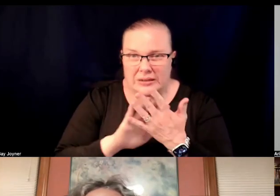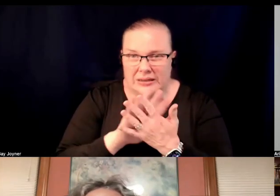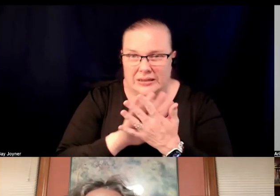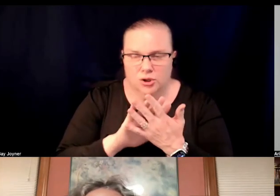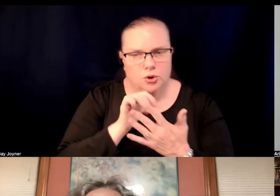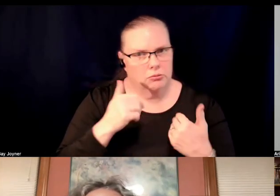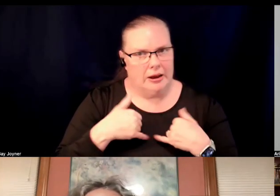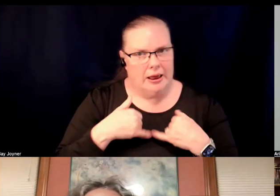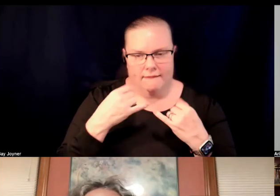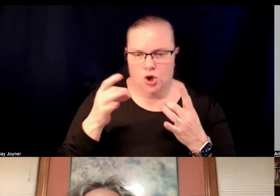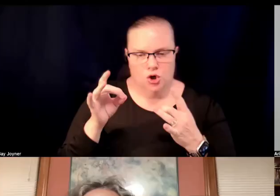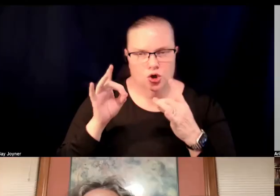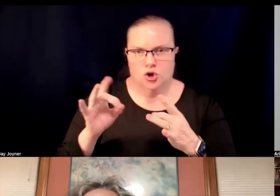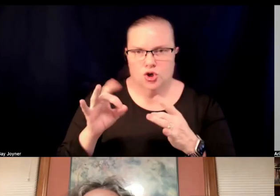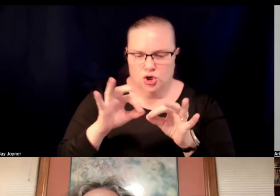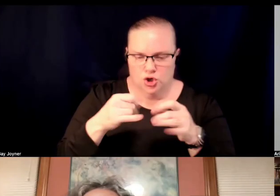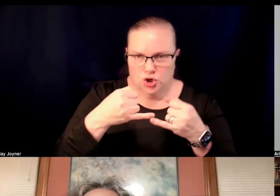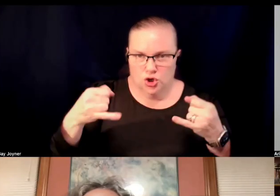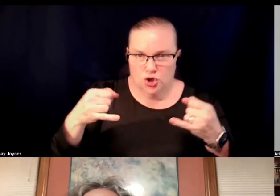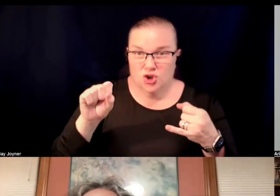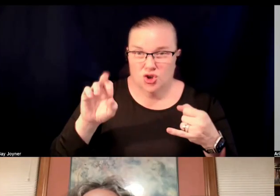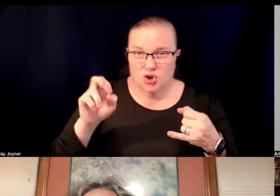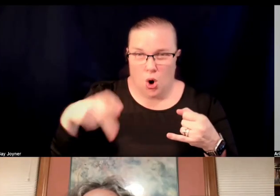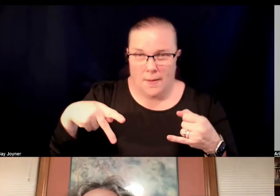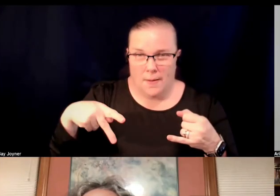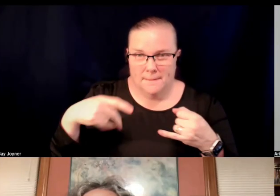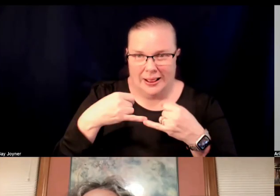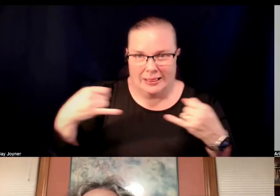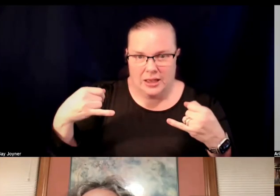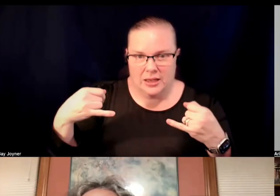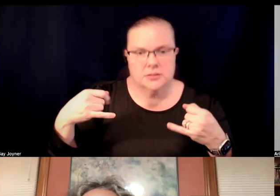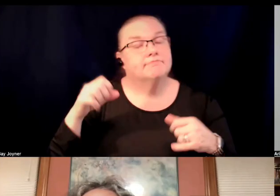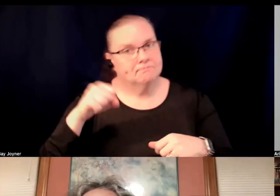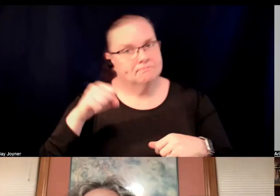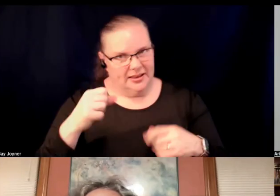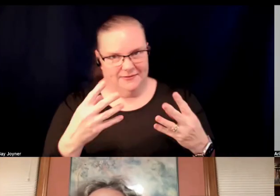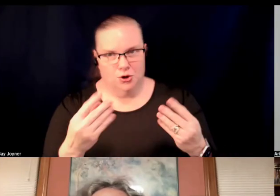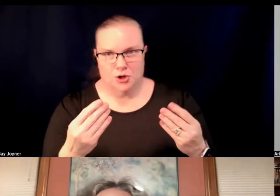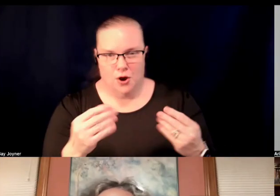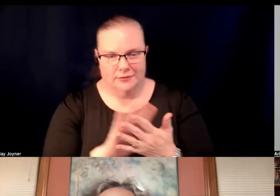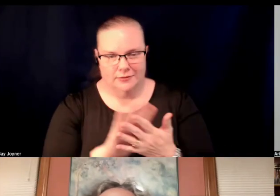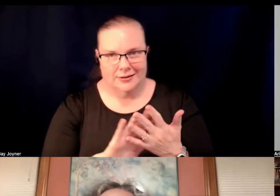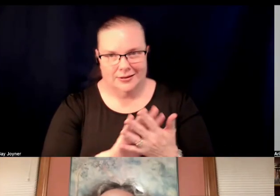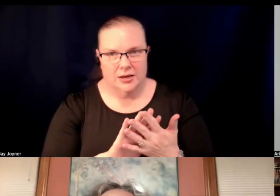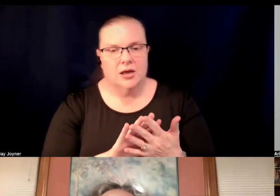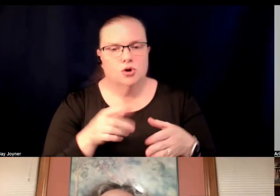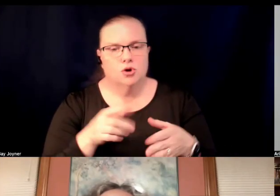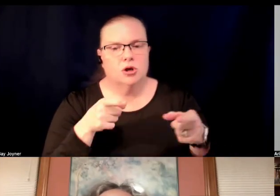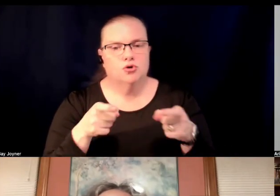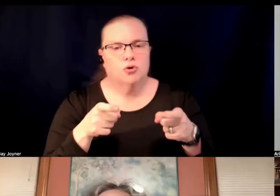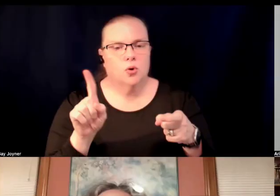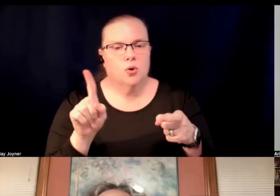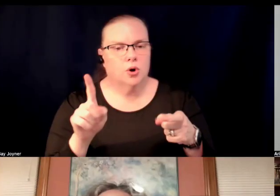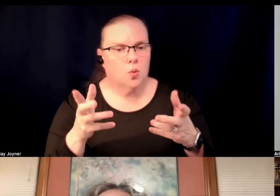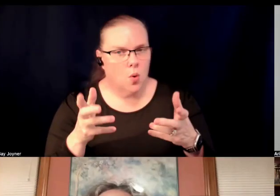lines. it's very soft, and then you can control the where you want those hard lines for like shadows and things,